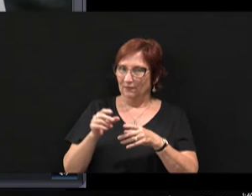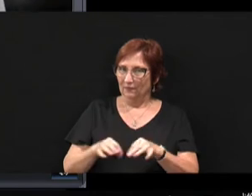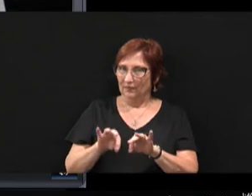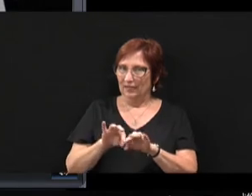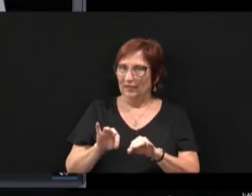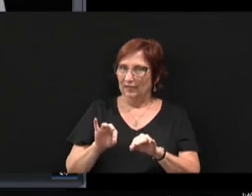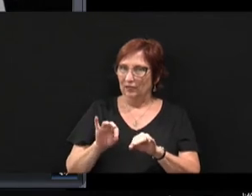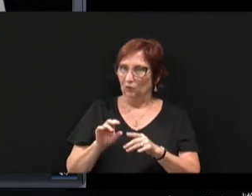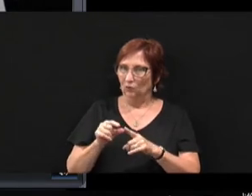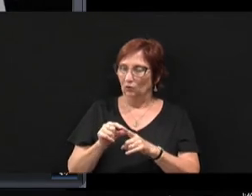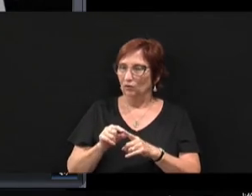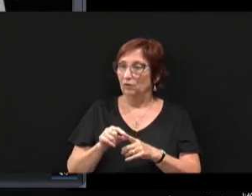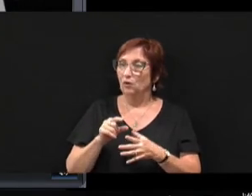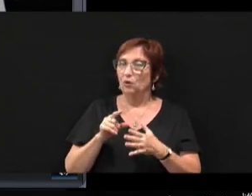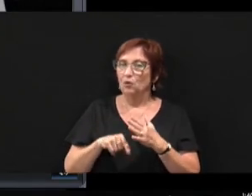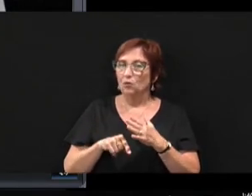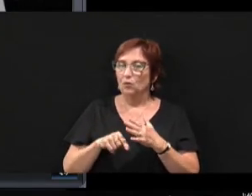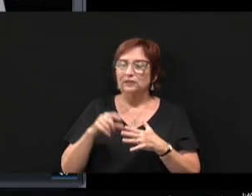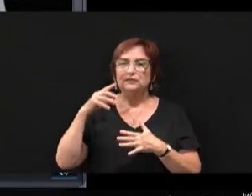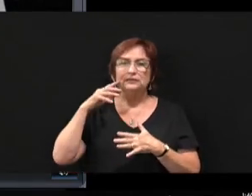N making nest?